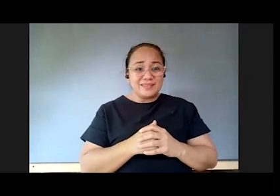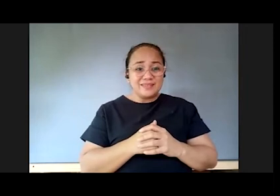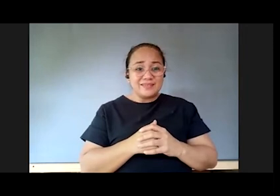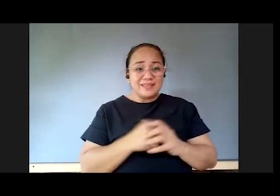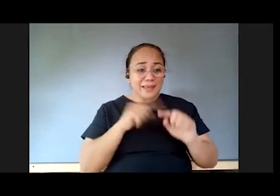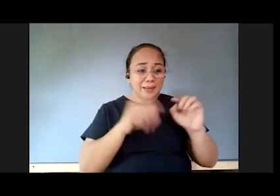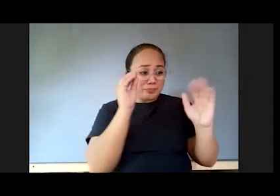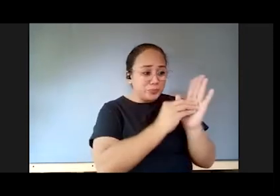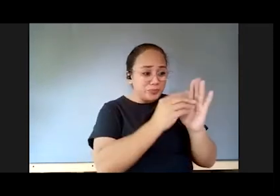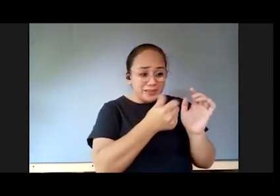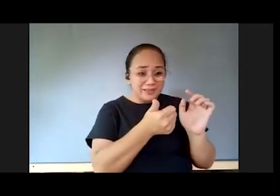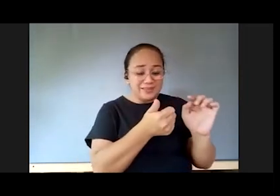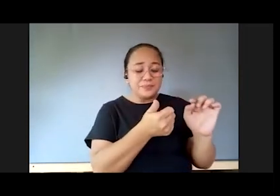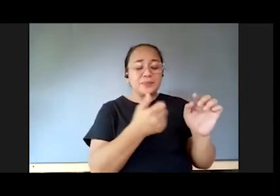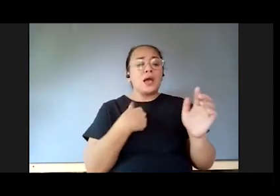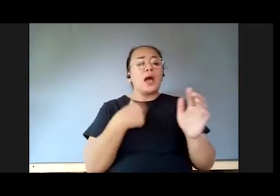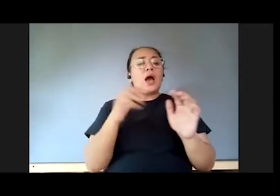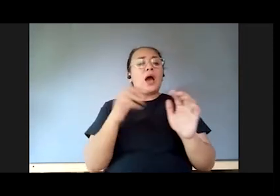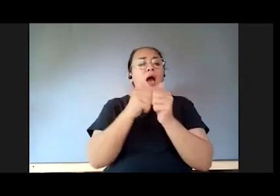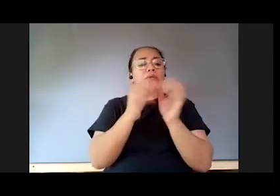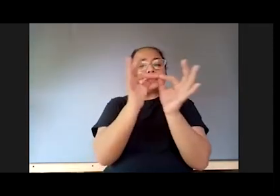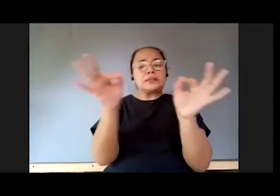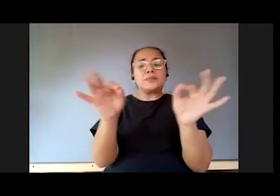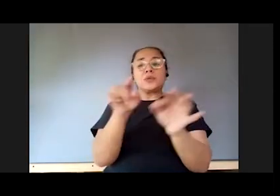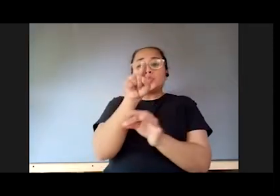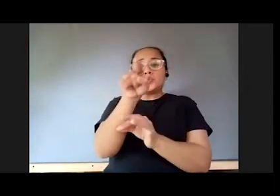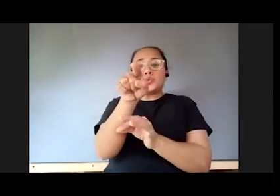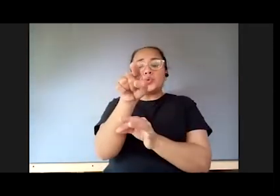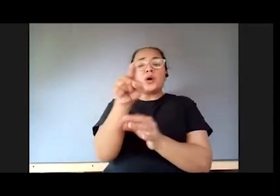Okay, what Okay. about the sentence, you family, how many?